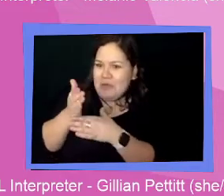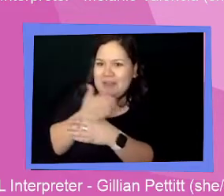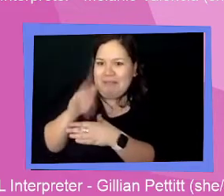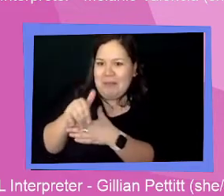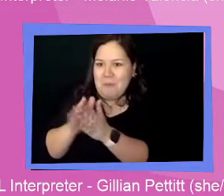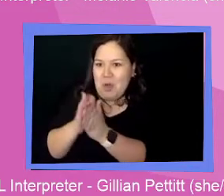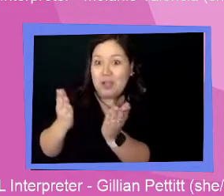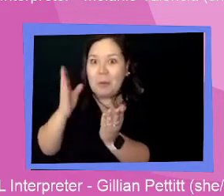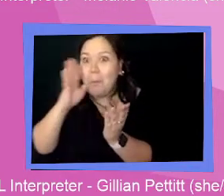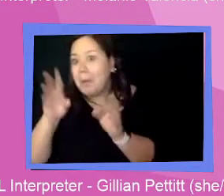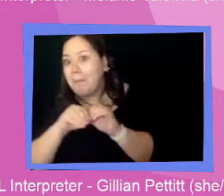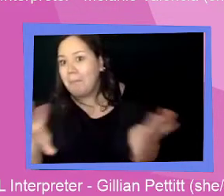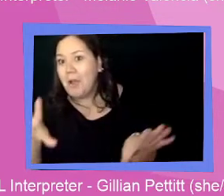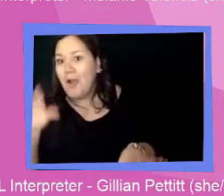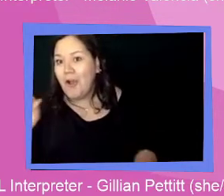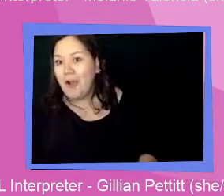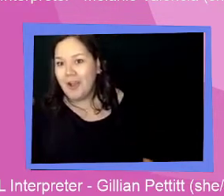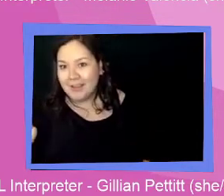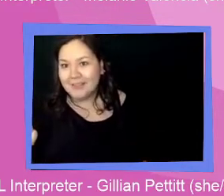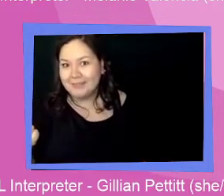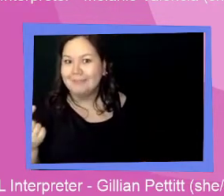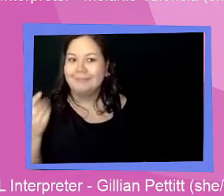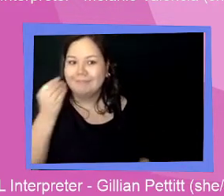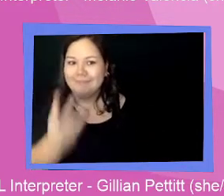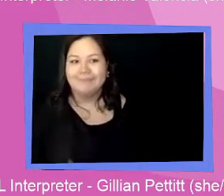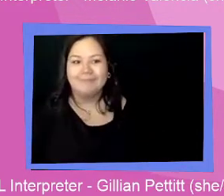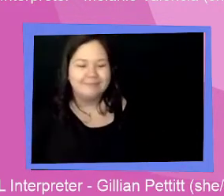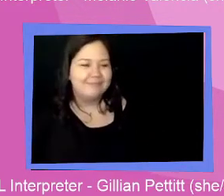August. Appreciate it. Thank you.